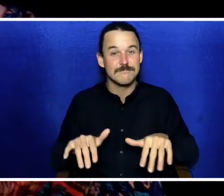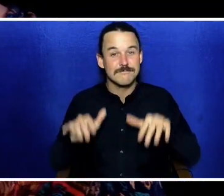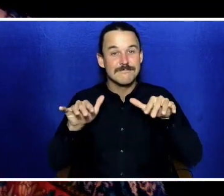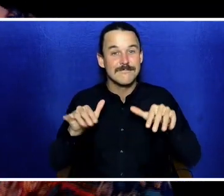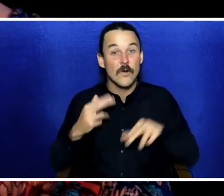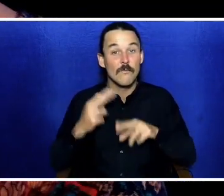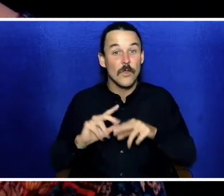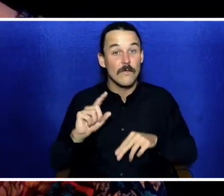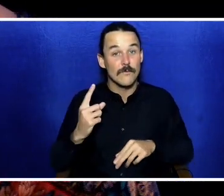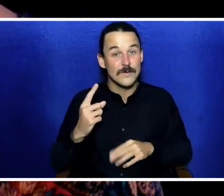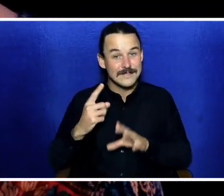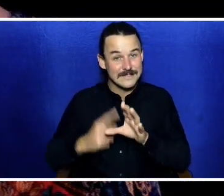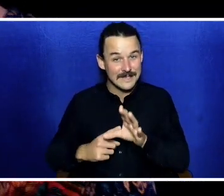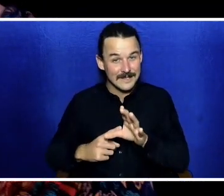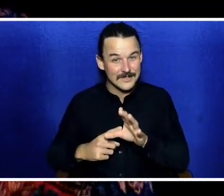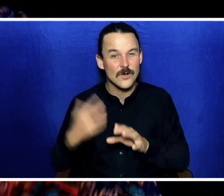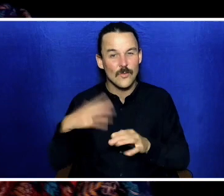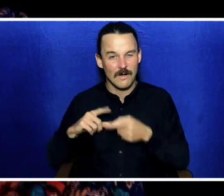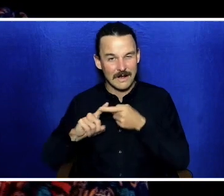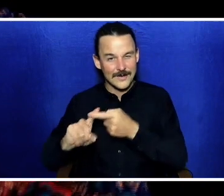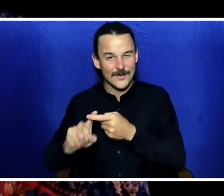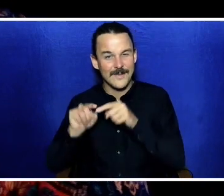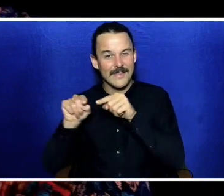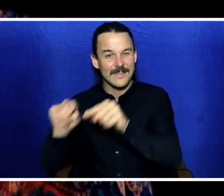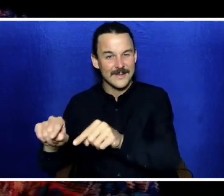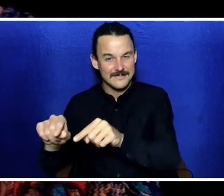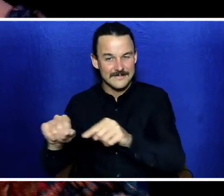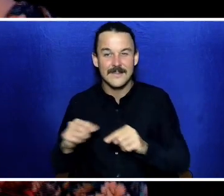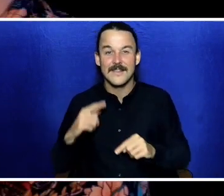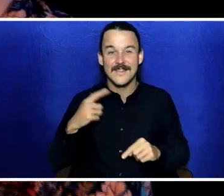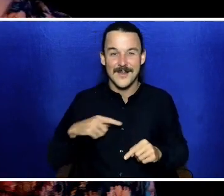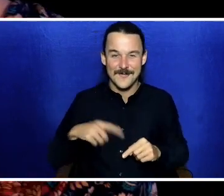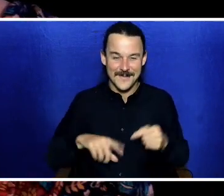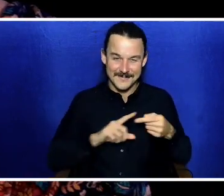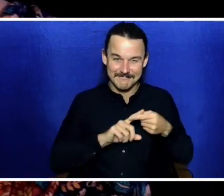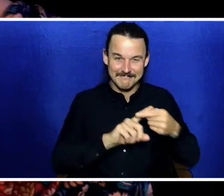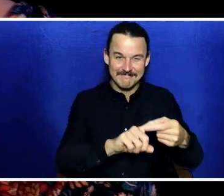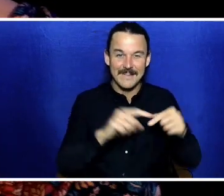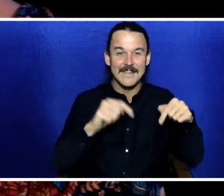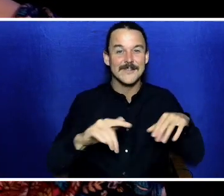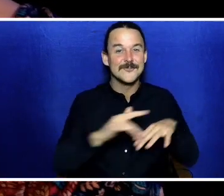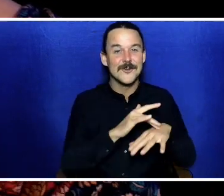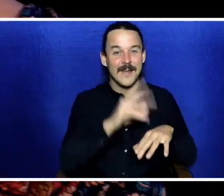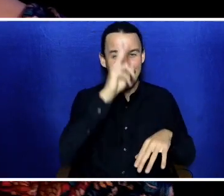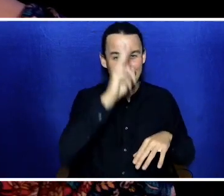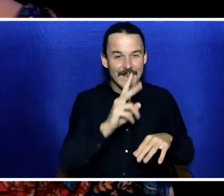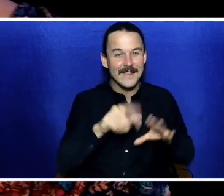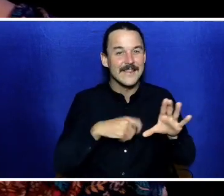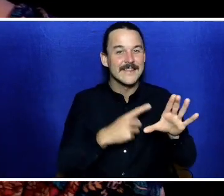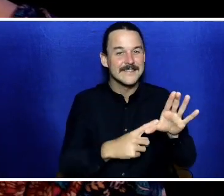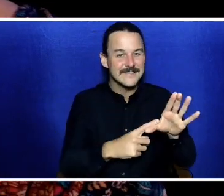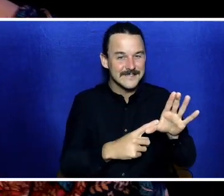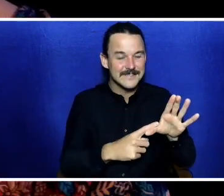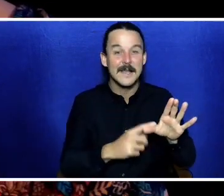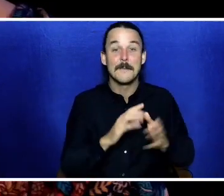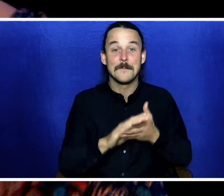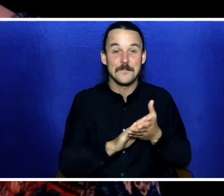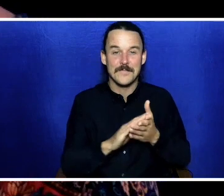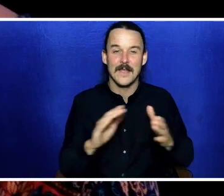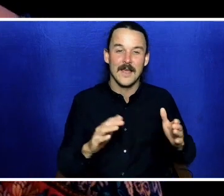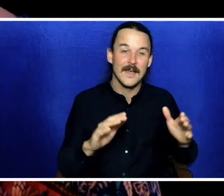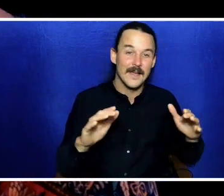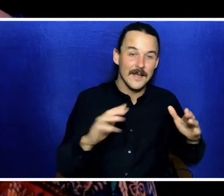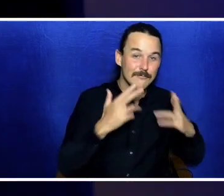pledge our needs for that desire to really educate those musicians, the younger musicians of